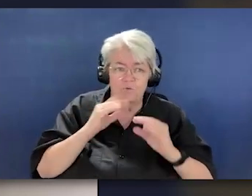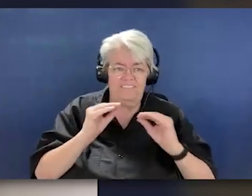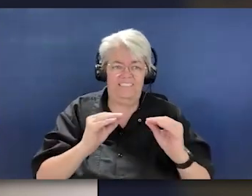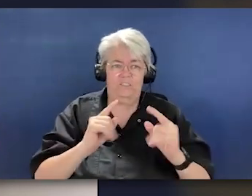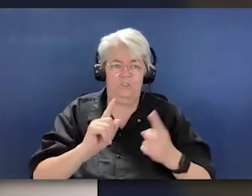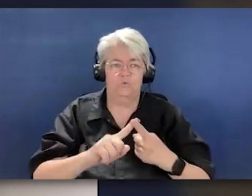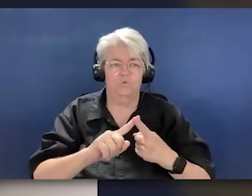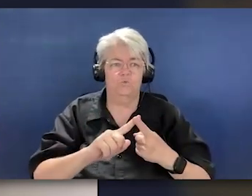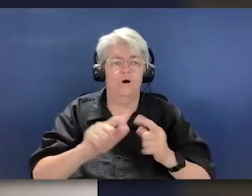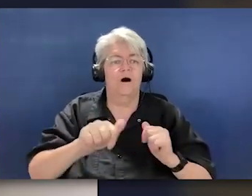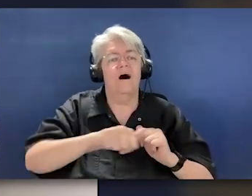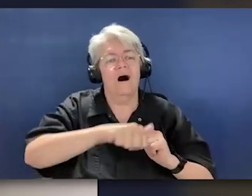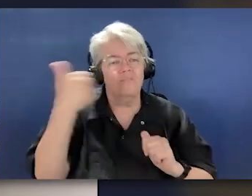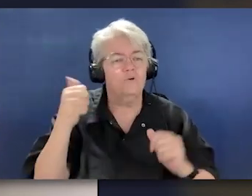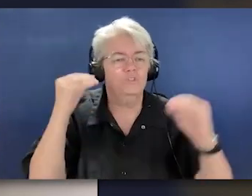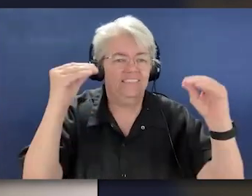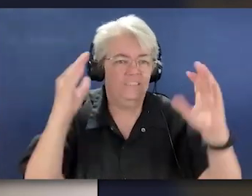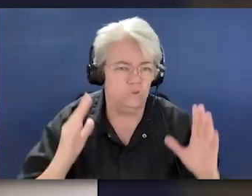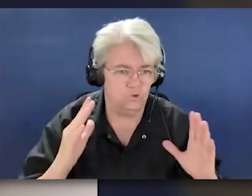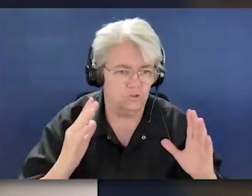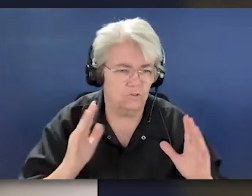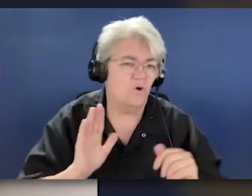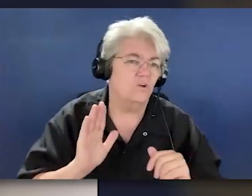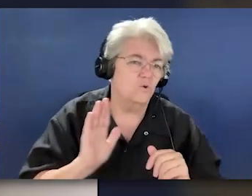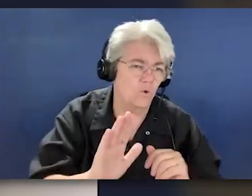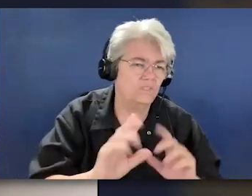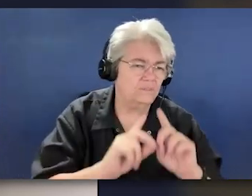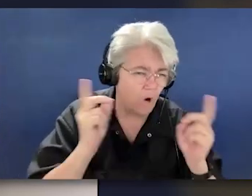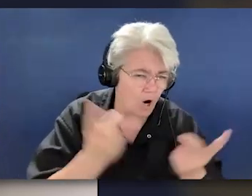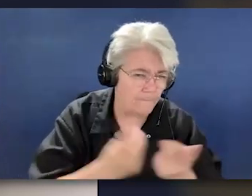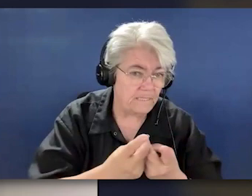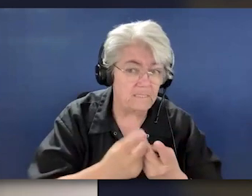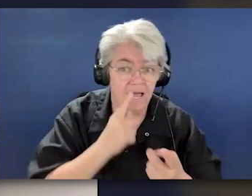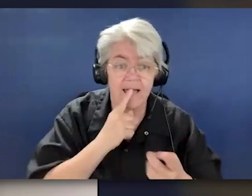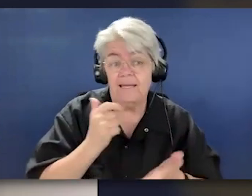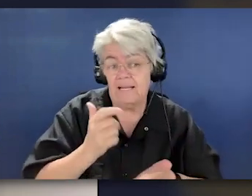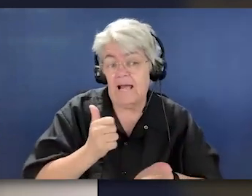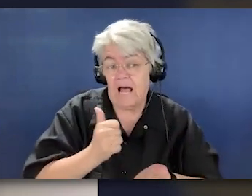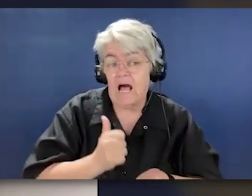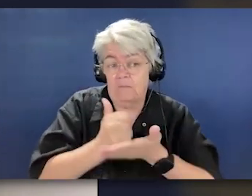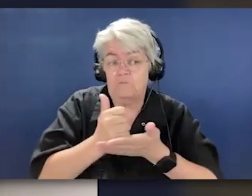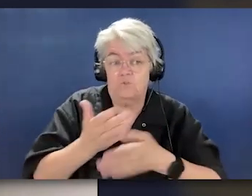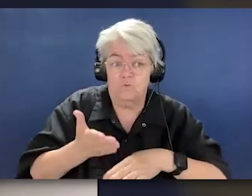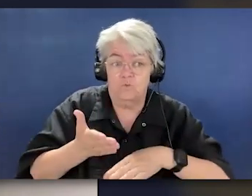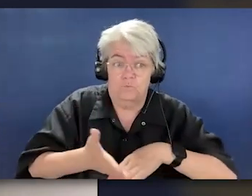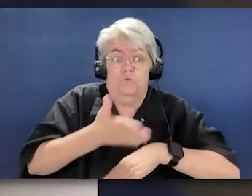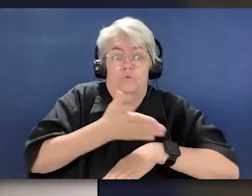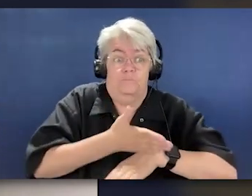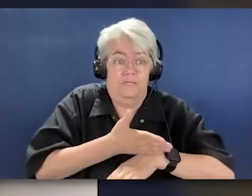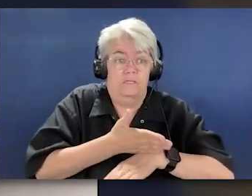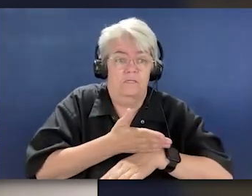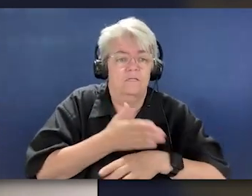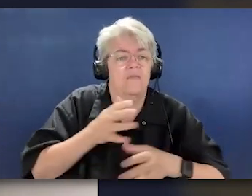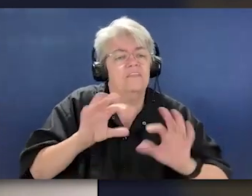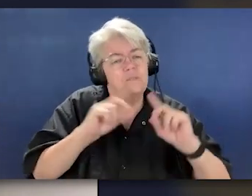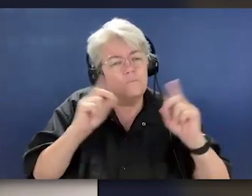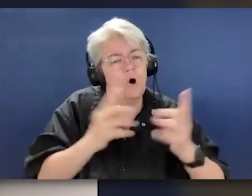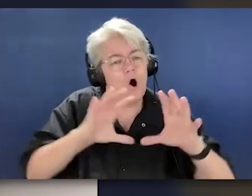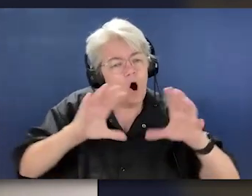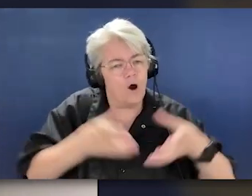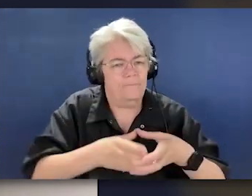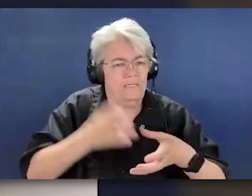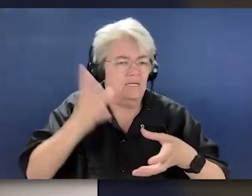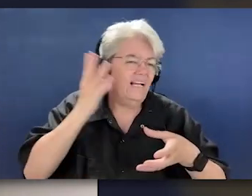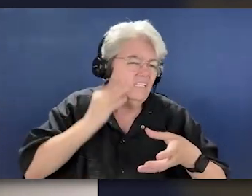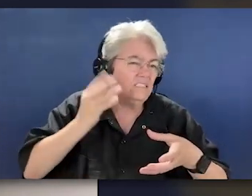to others in your department, and it helps to build that expertise in the department without sort of